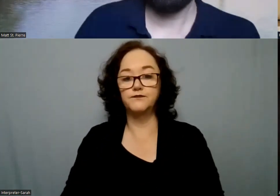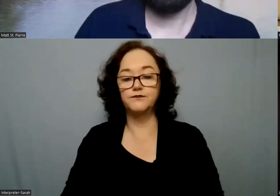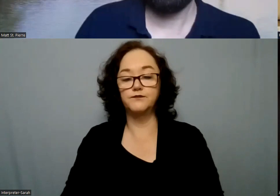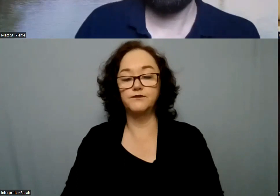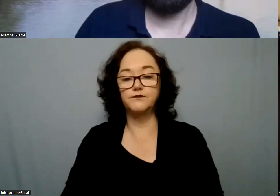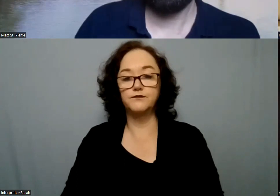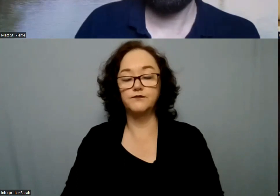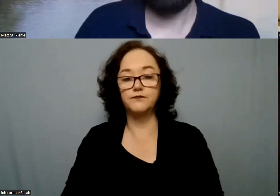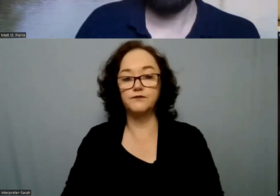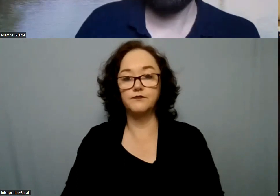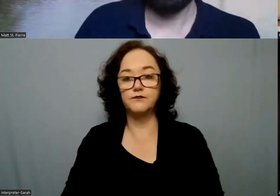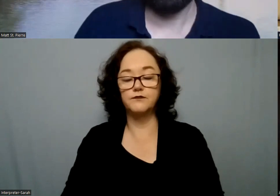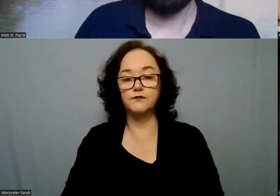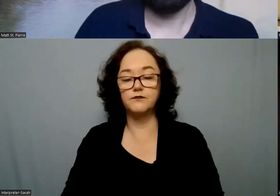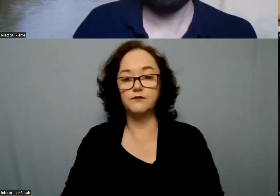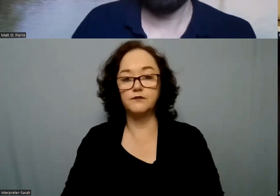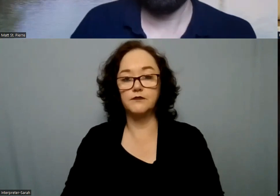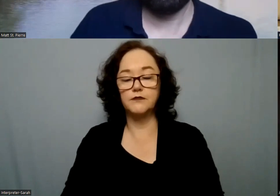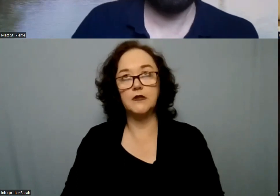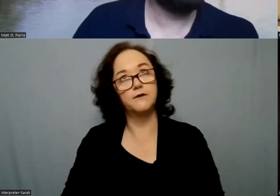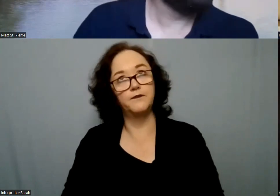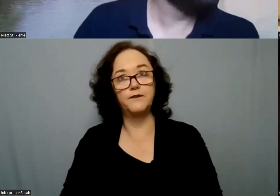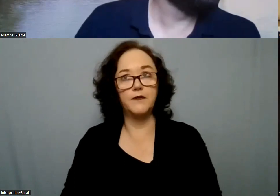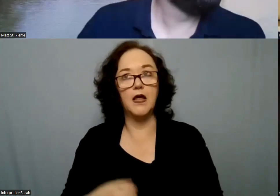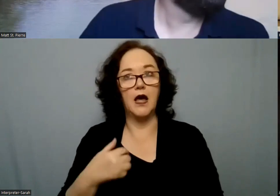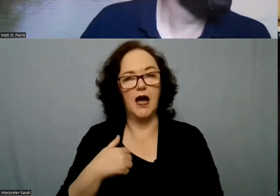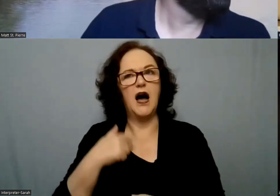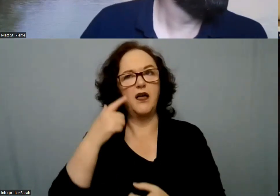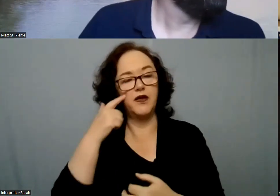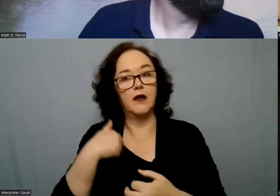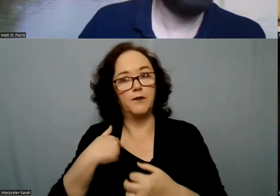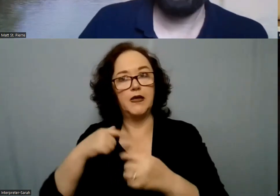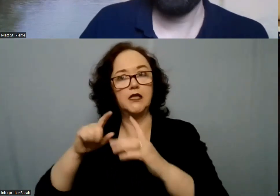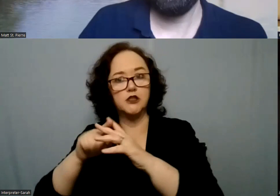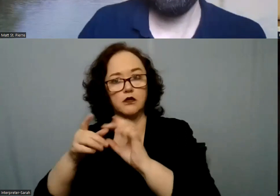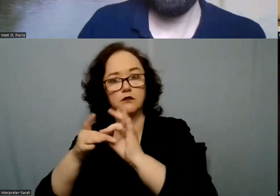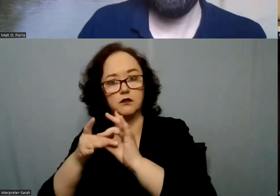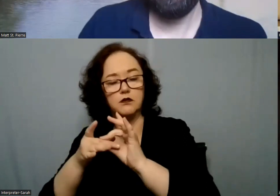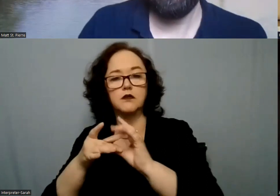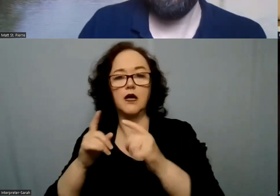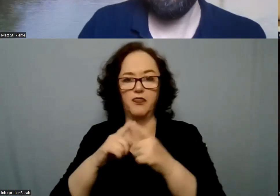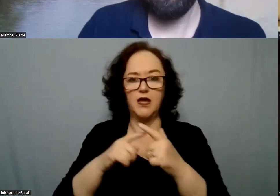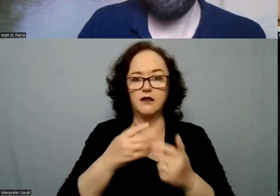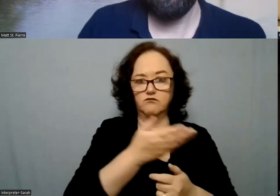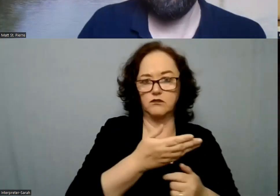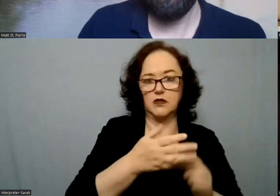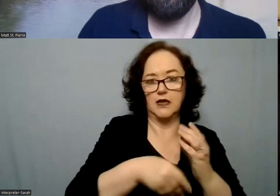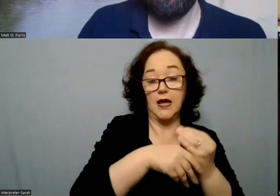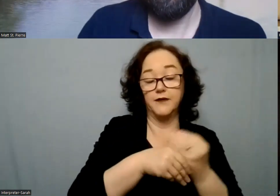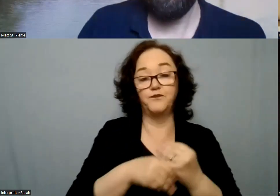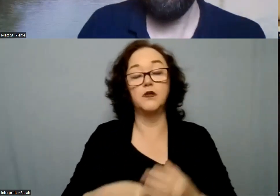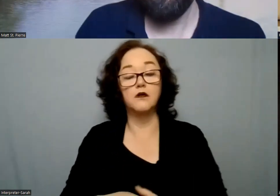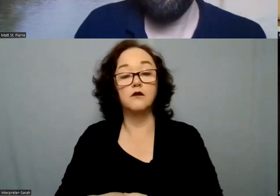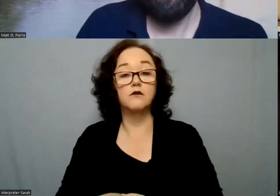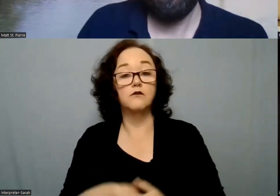And Keisha, Rebecca, I'll probably start that off and I'm sure you'll add to it, but this opportunity for Bluebonnet Trails came